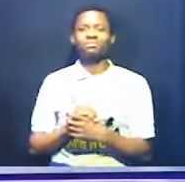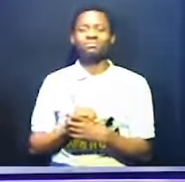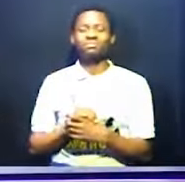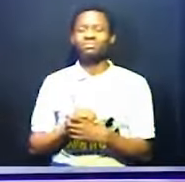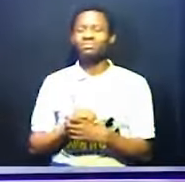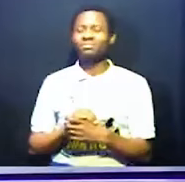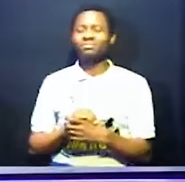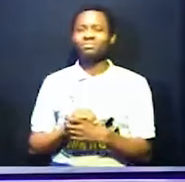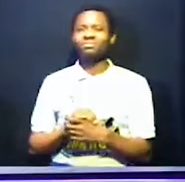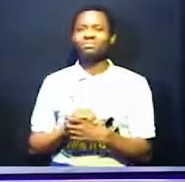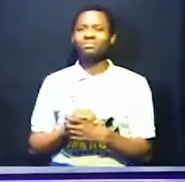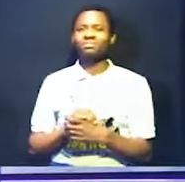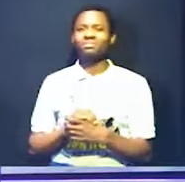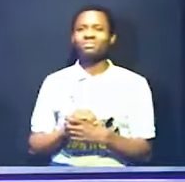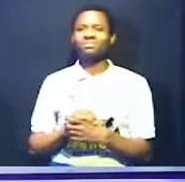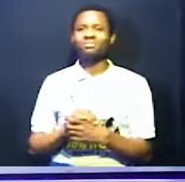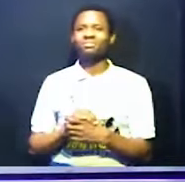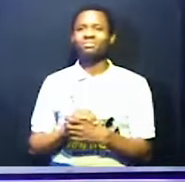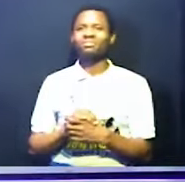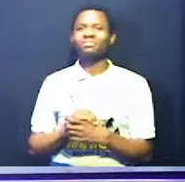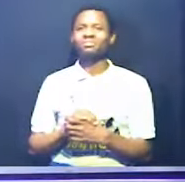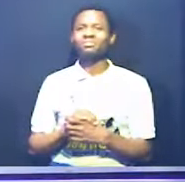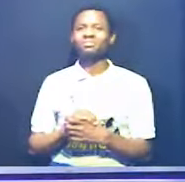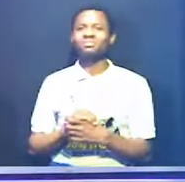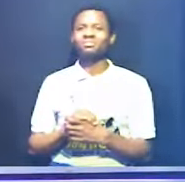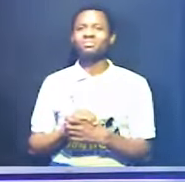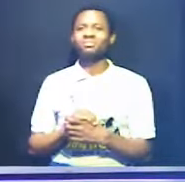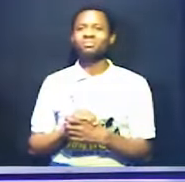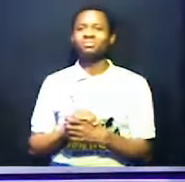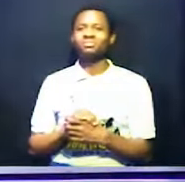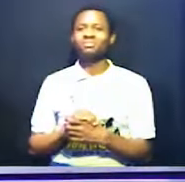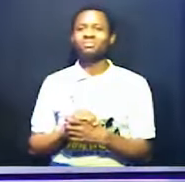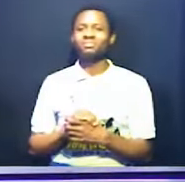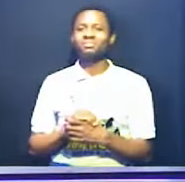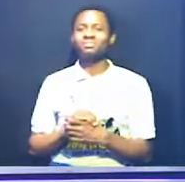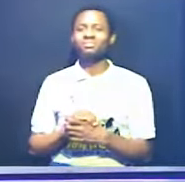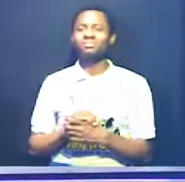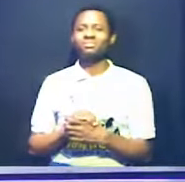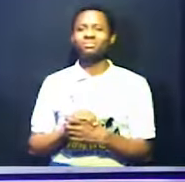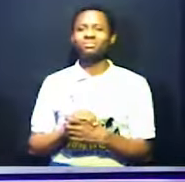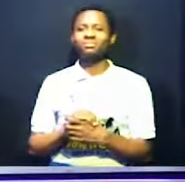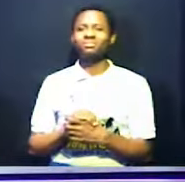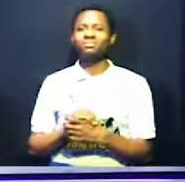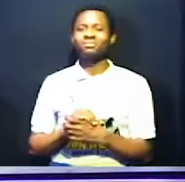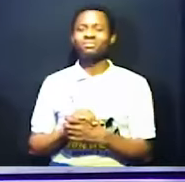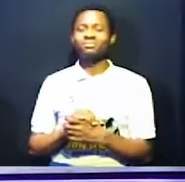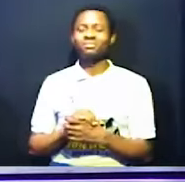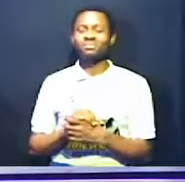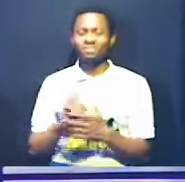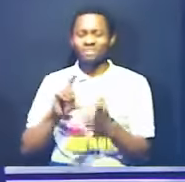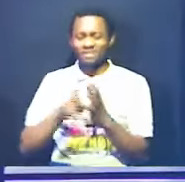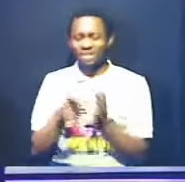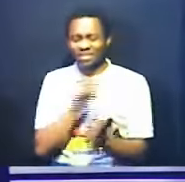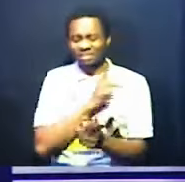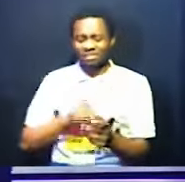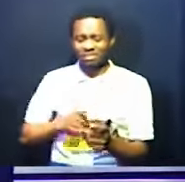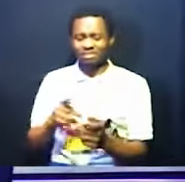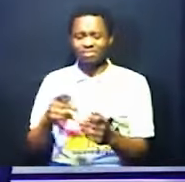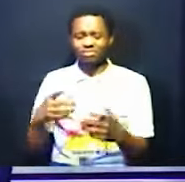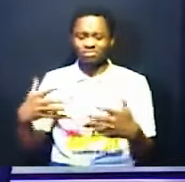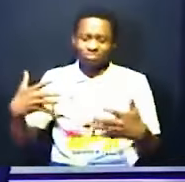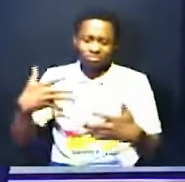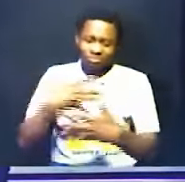Absalom na oba ohene enchen na obonimu ase wo ohene anim na ohene ye Absalom